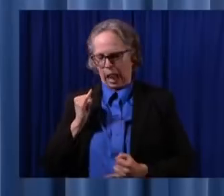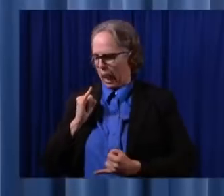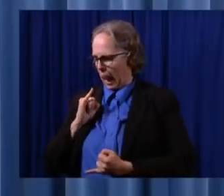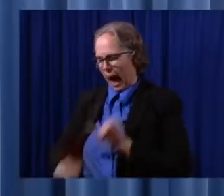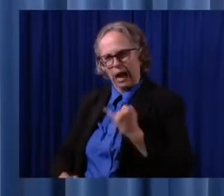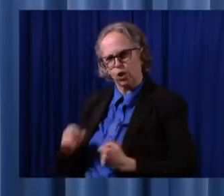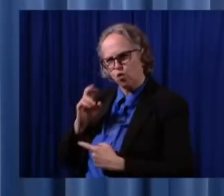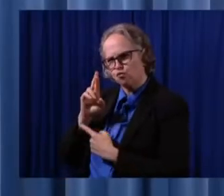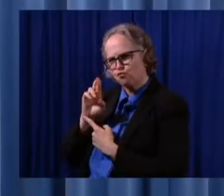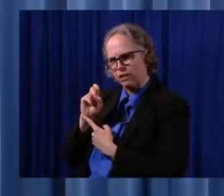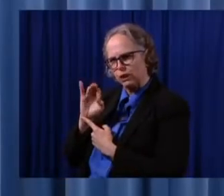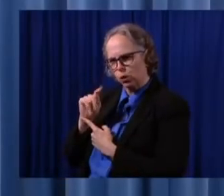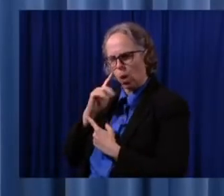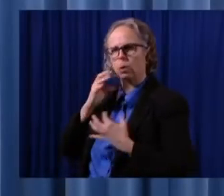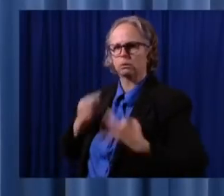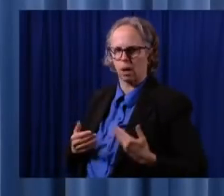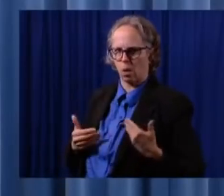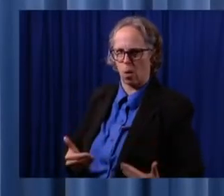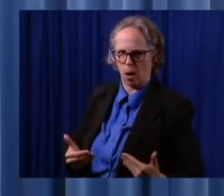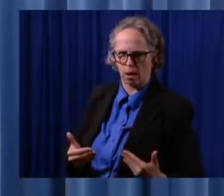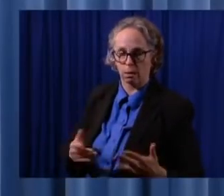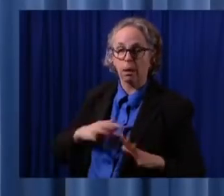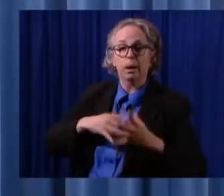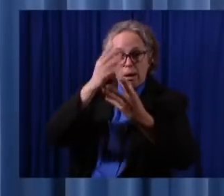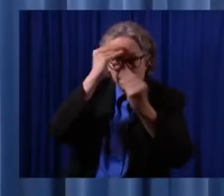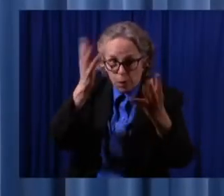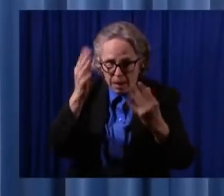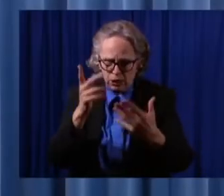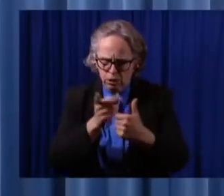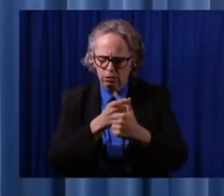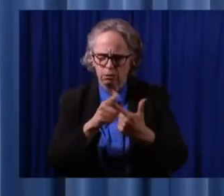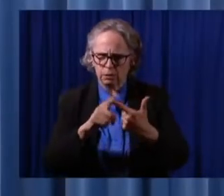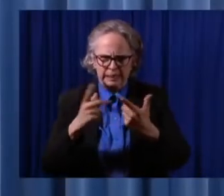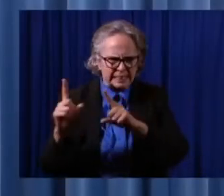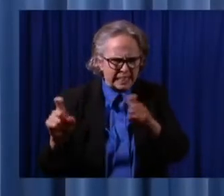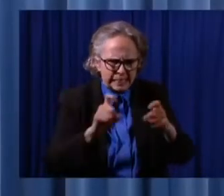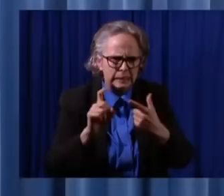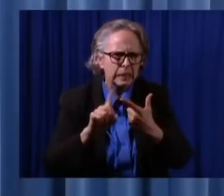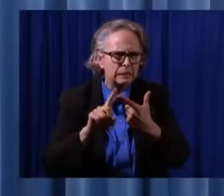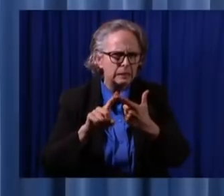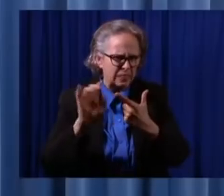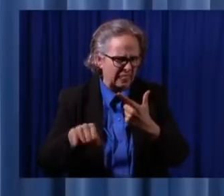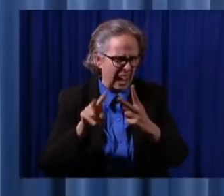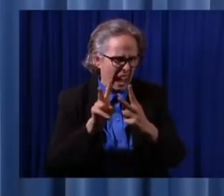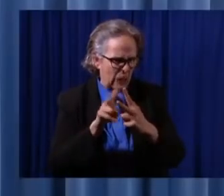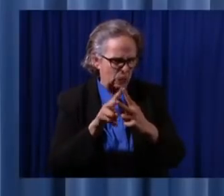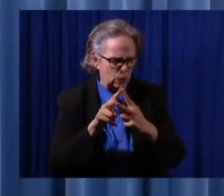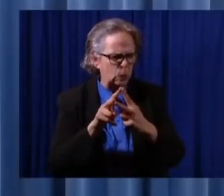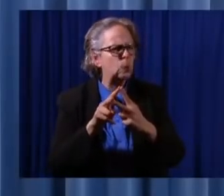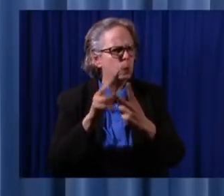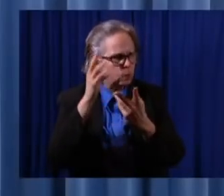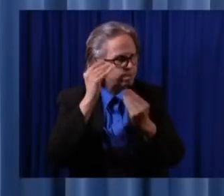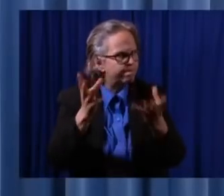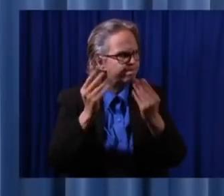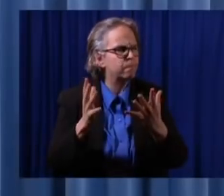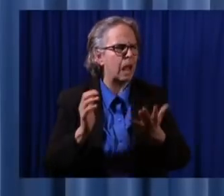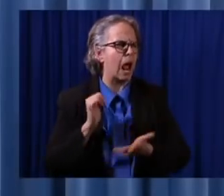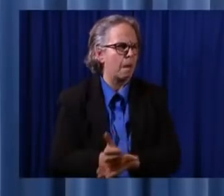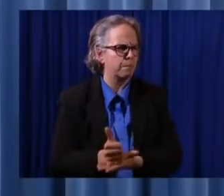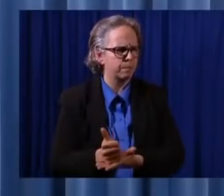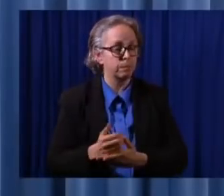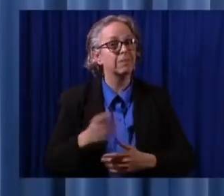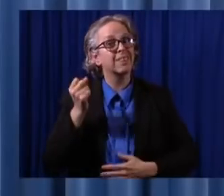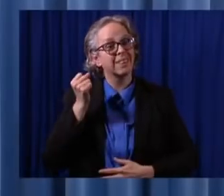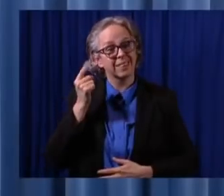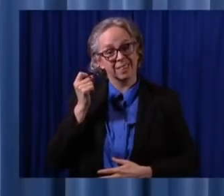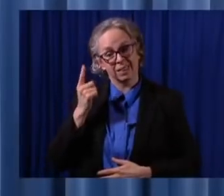it seems to me, is the right thing to do to start with. And the other right thing to do is to take the responsibility that I have, and the ability I have is